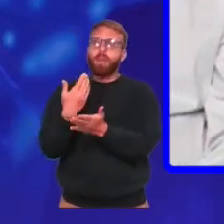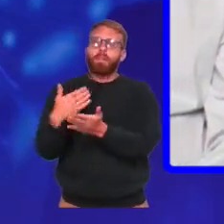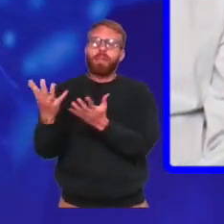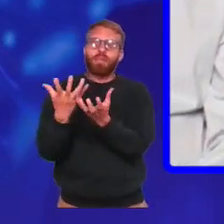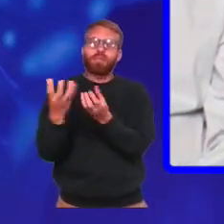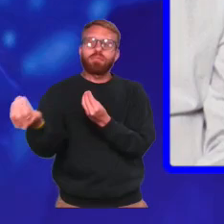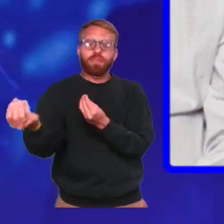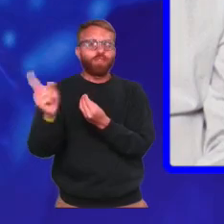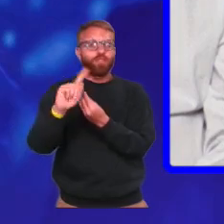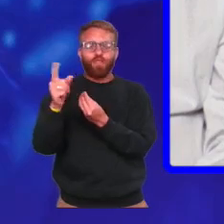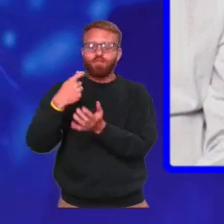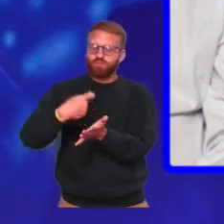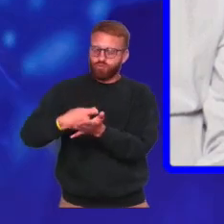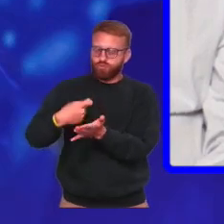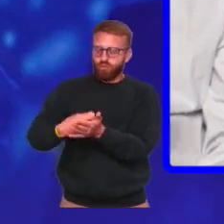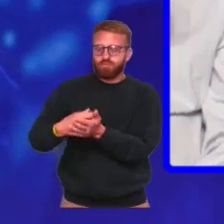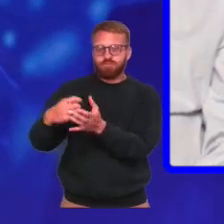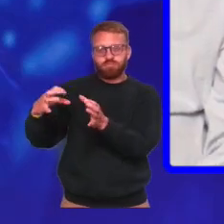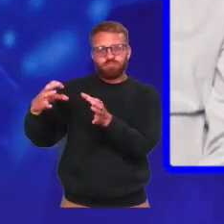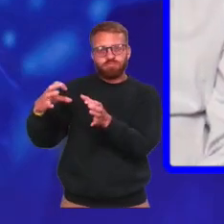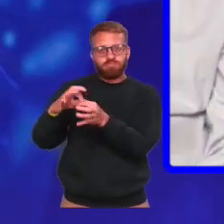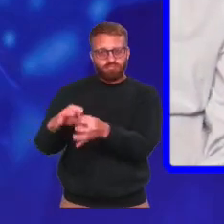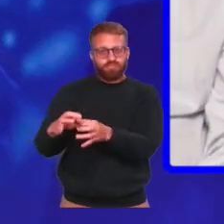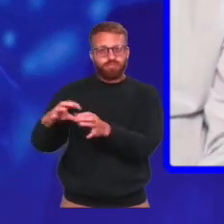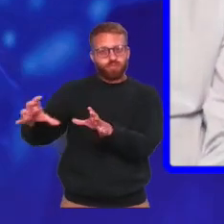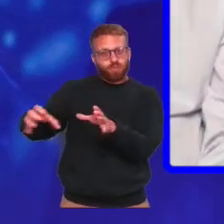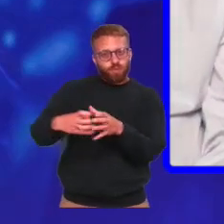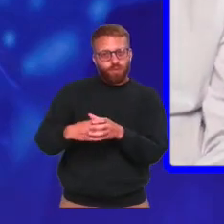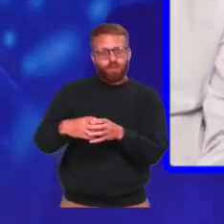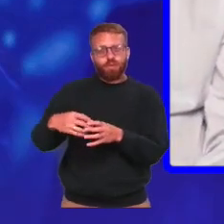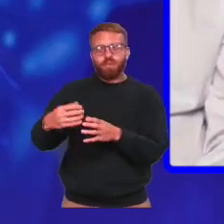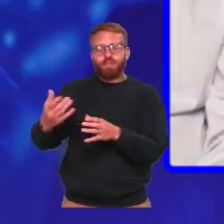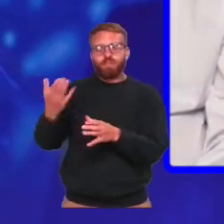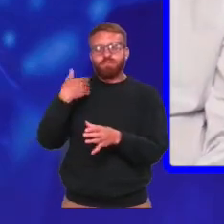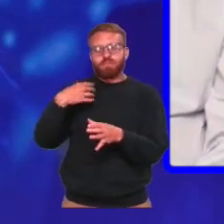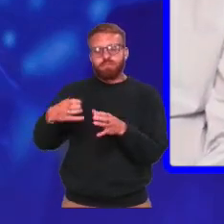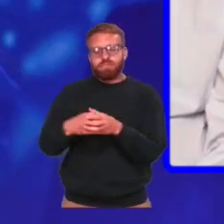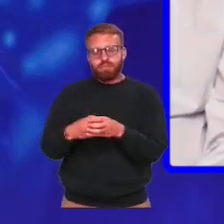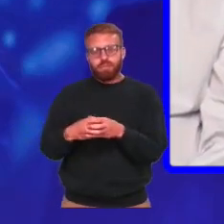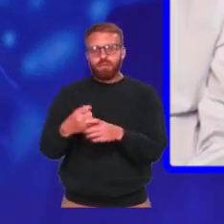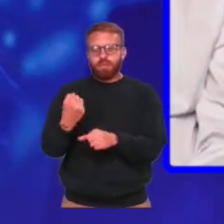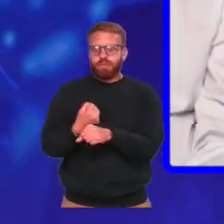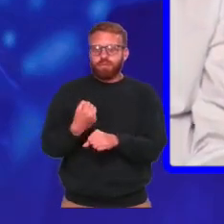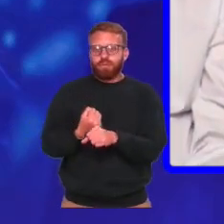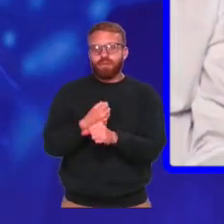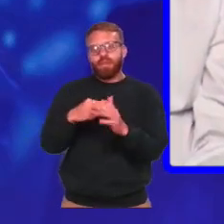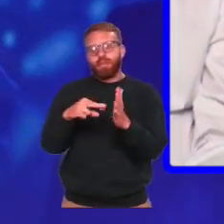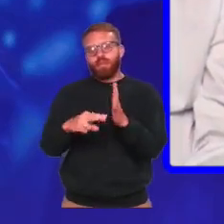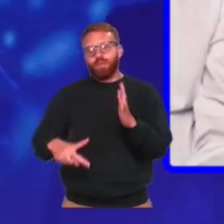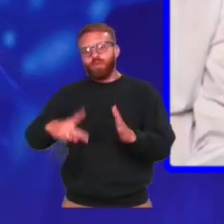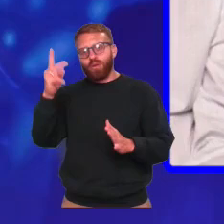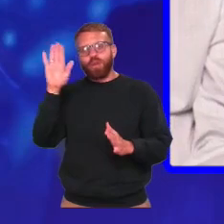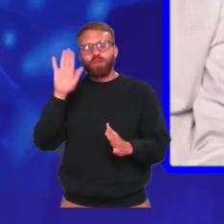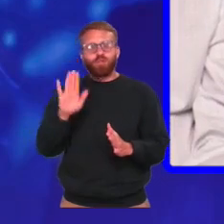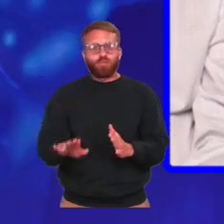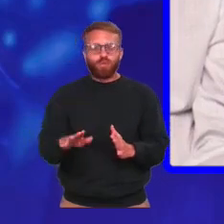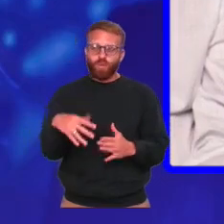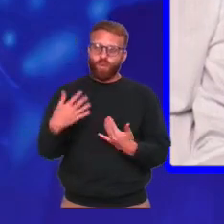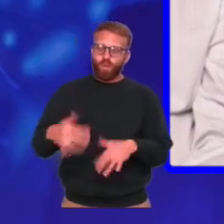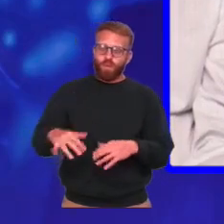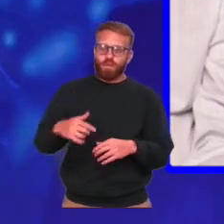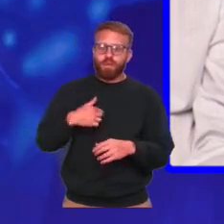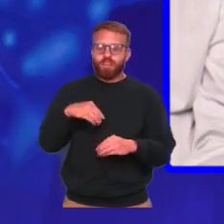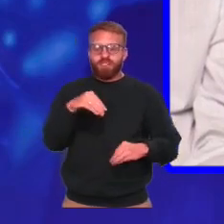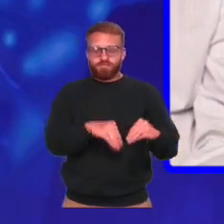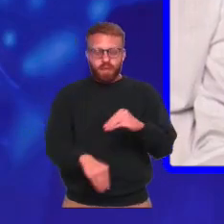though we're working in a very fast-moving, high-technology, frequently high-pressure environment to deliver on these